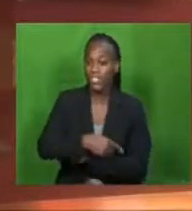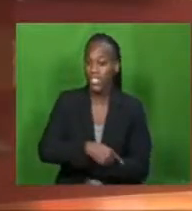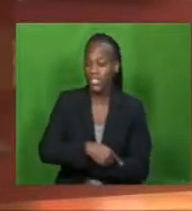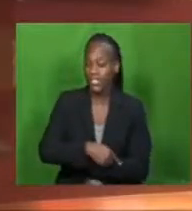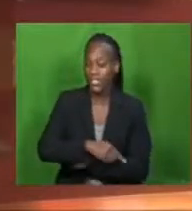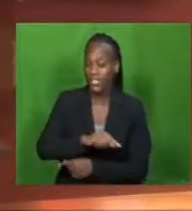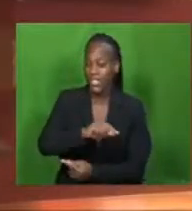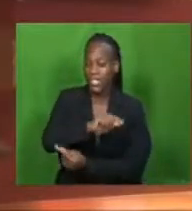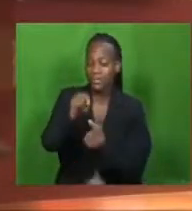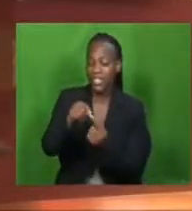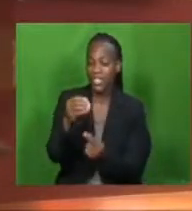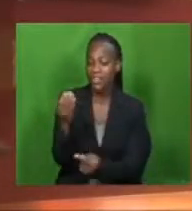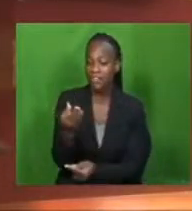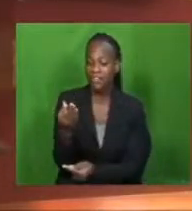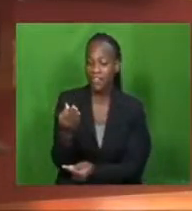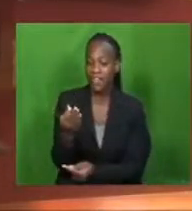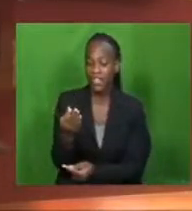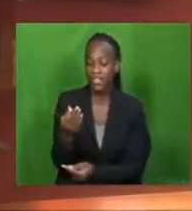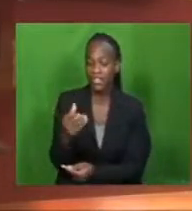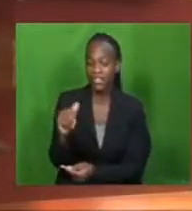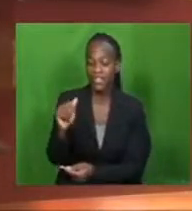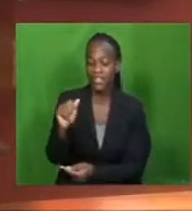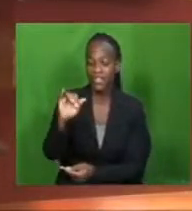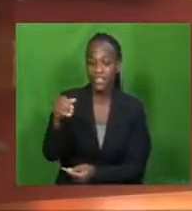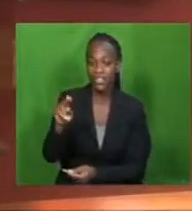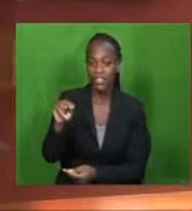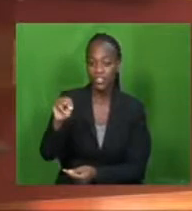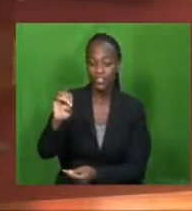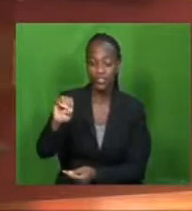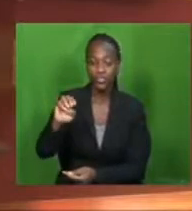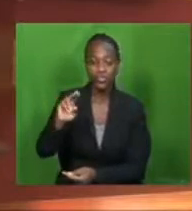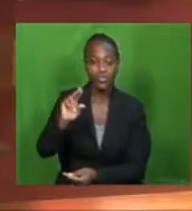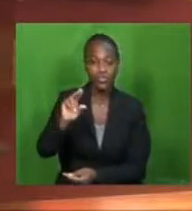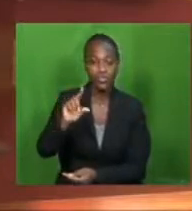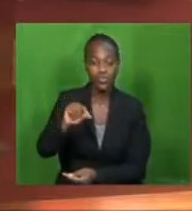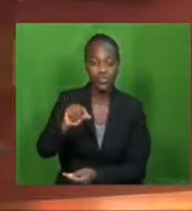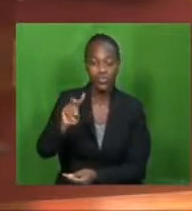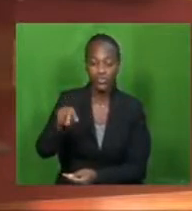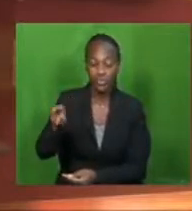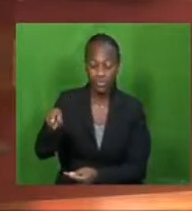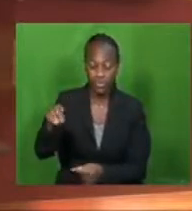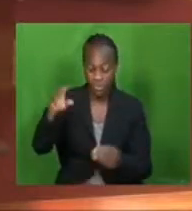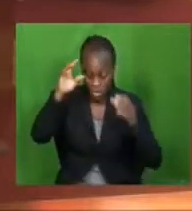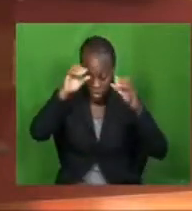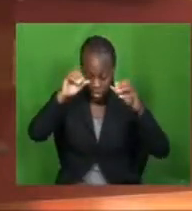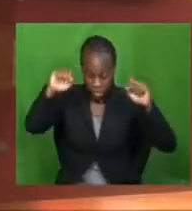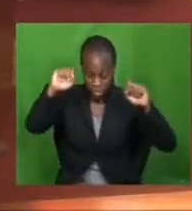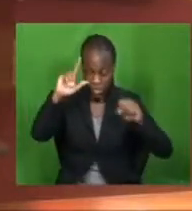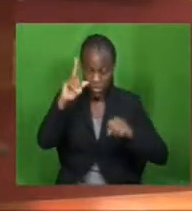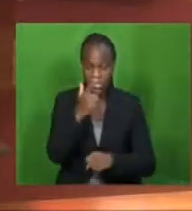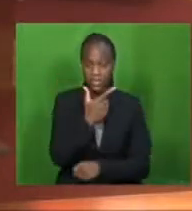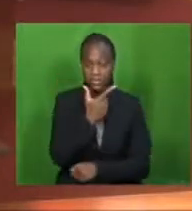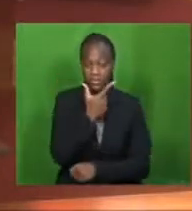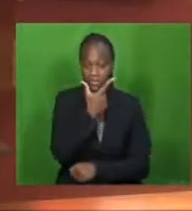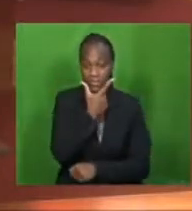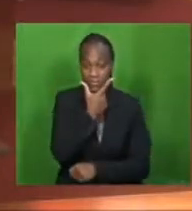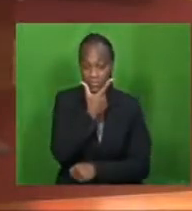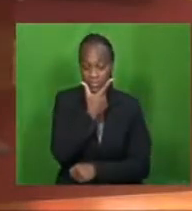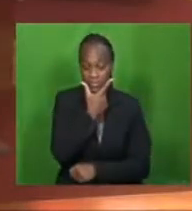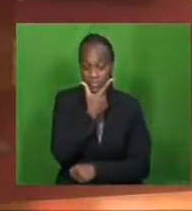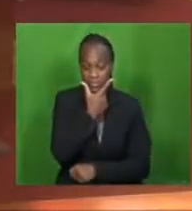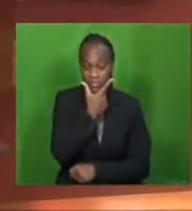Friday, June 10th, 2022, the President of the Republic, His Excellency Nana Addo Dankwa